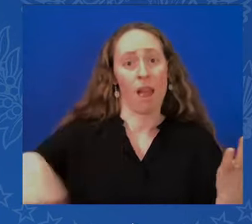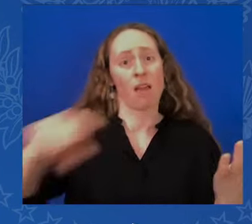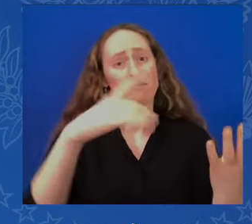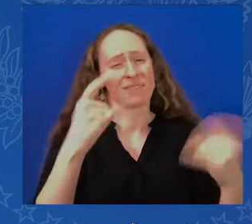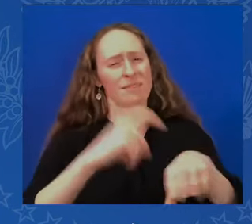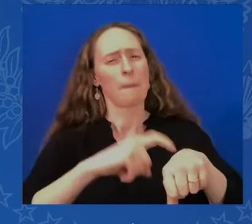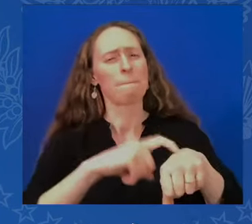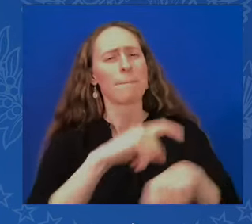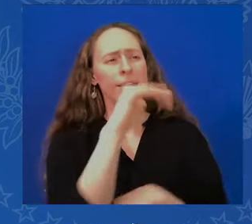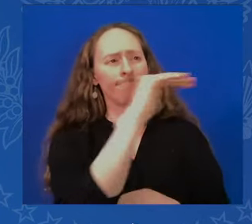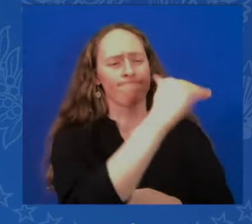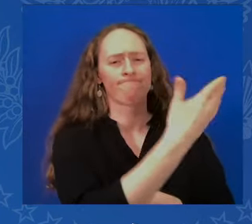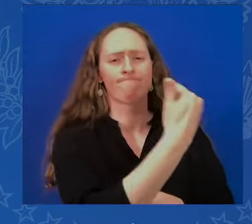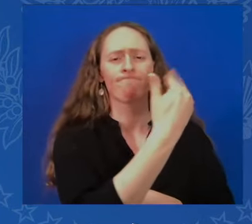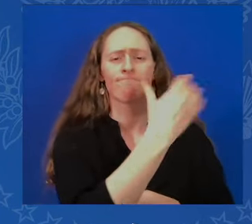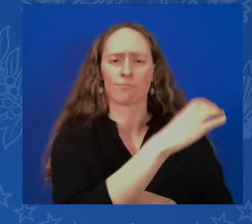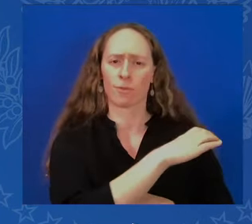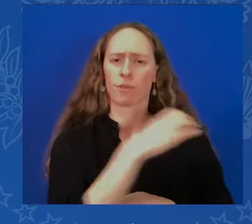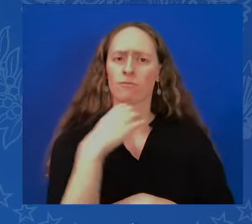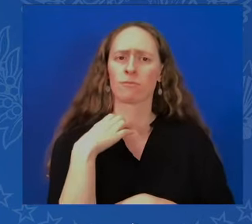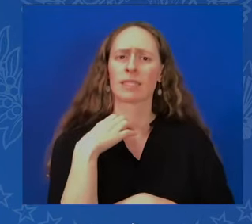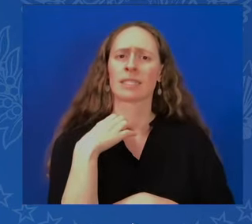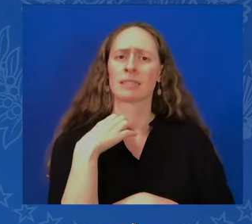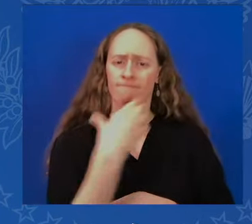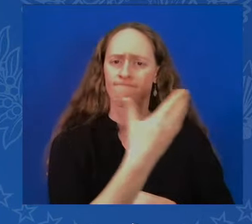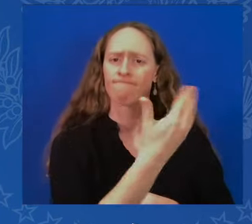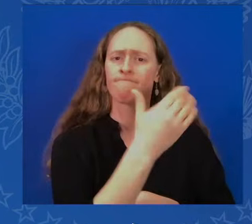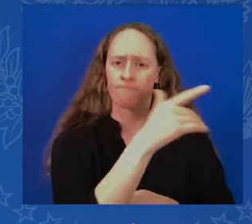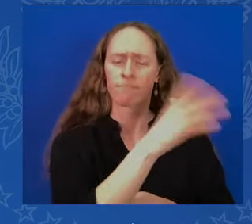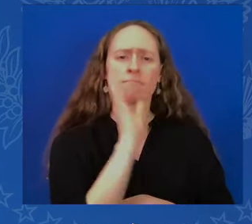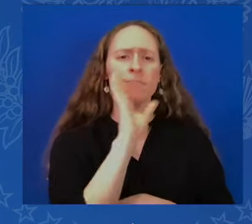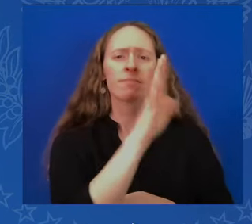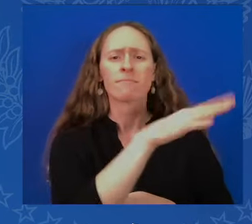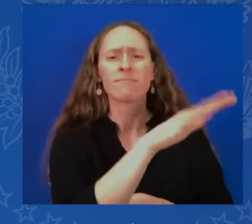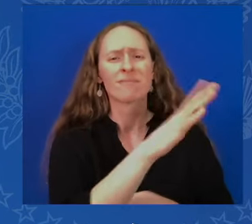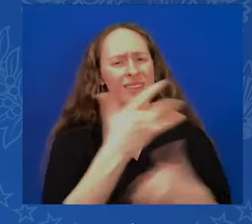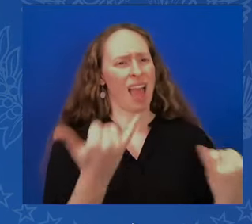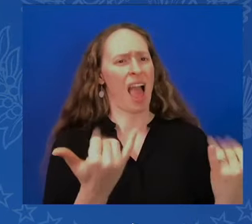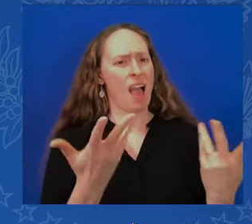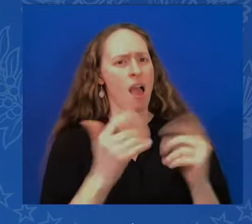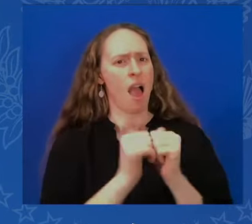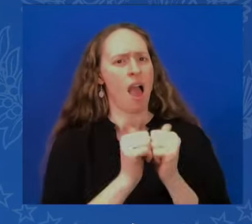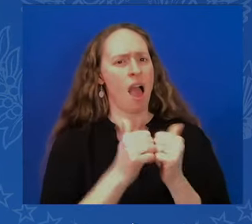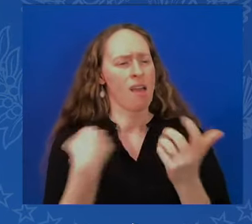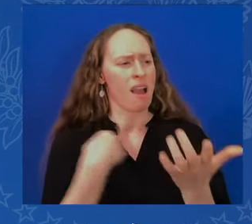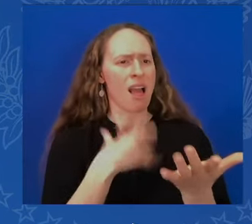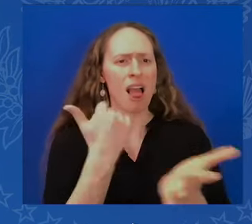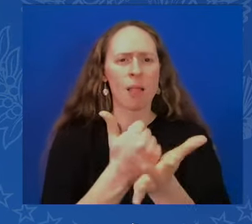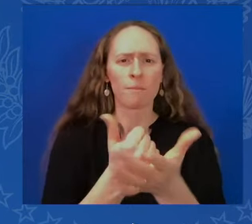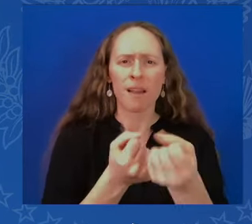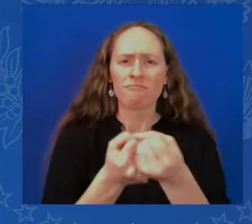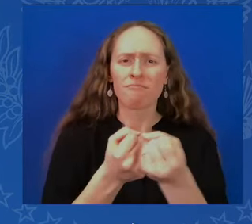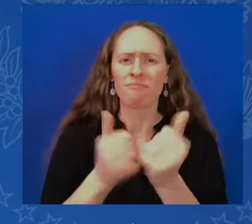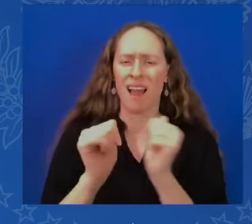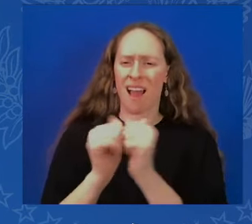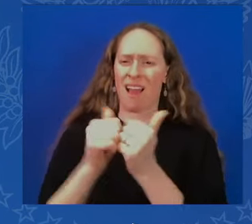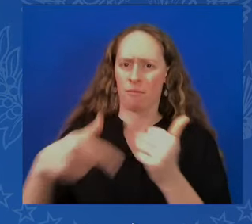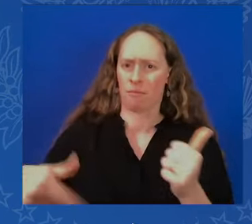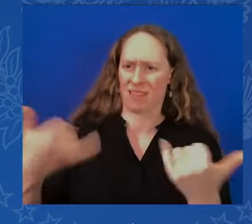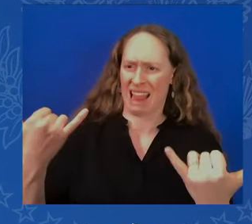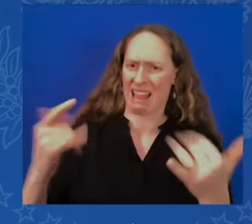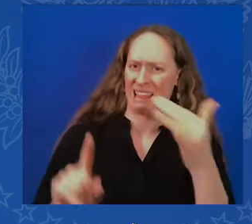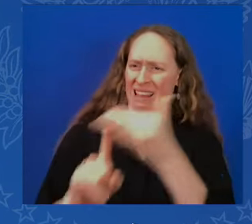by your delegation. How can we help? How can we solve that problem? My administration is